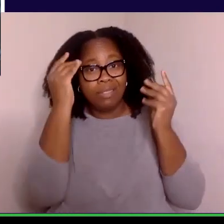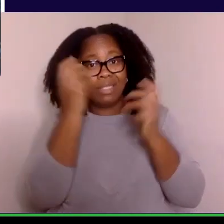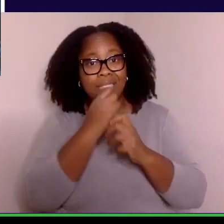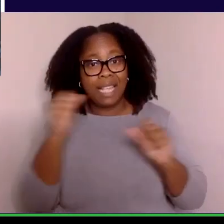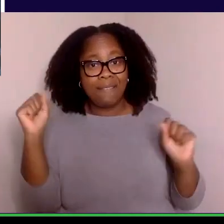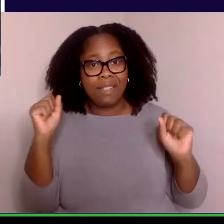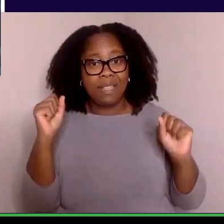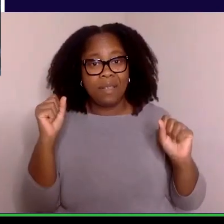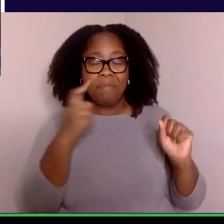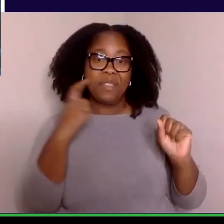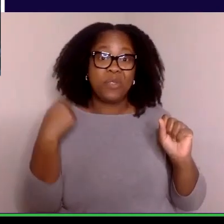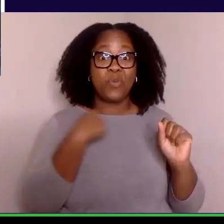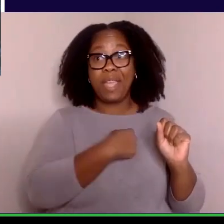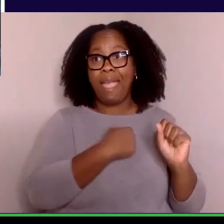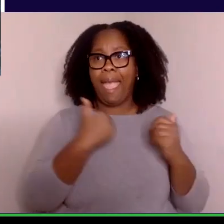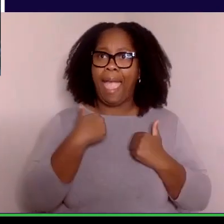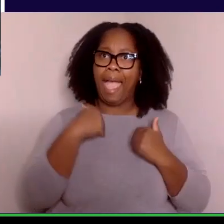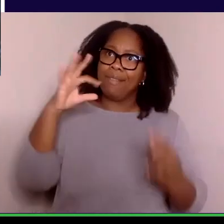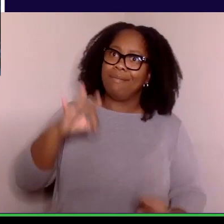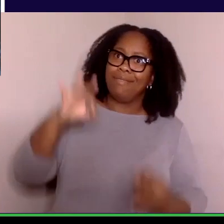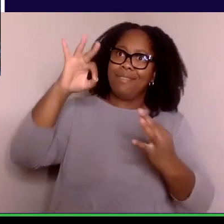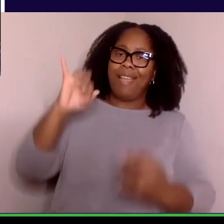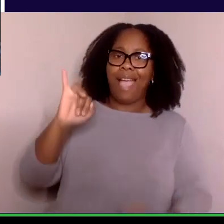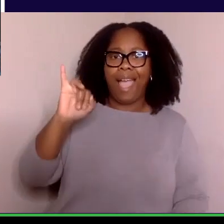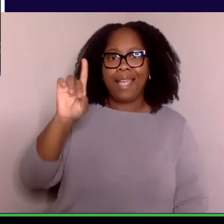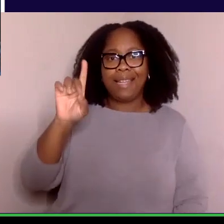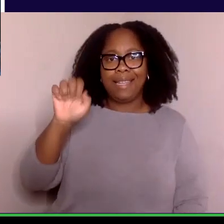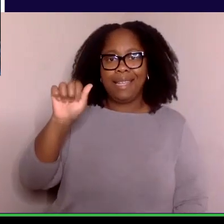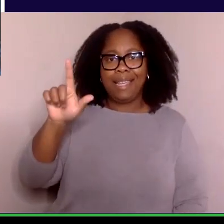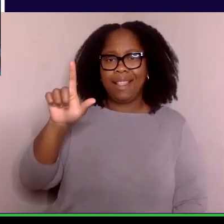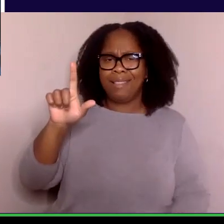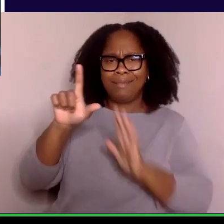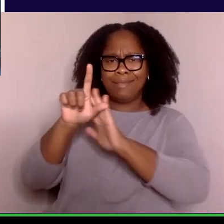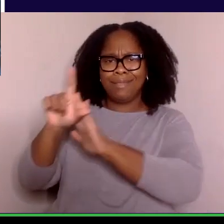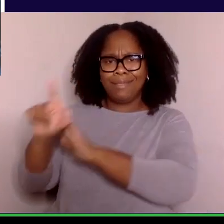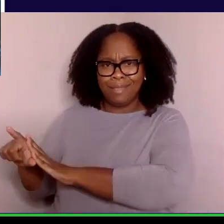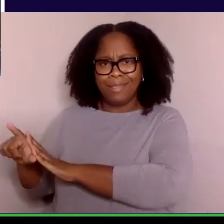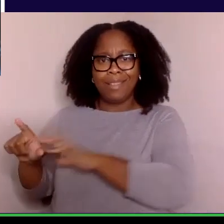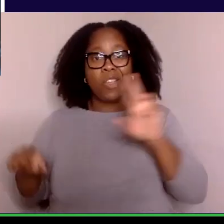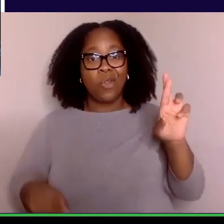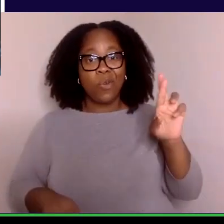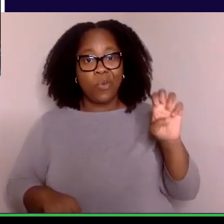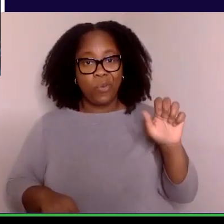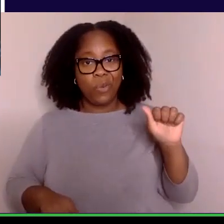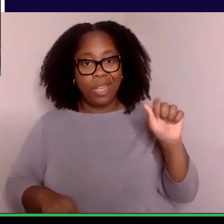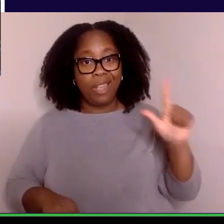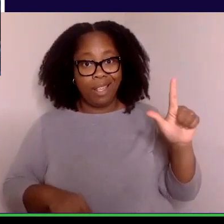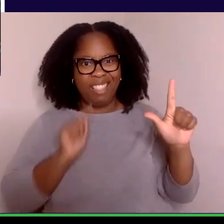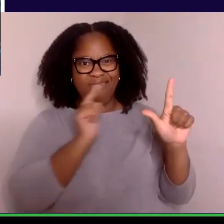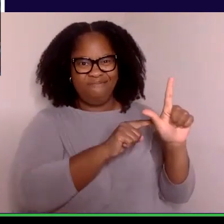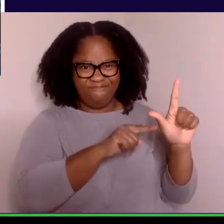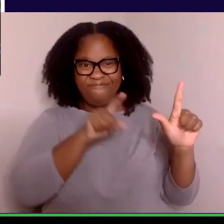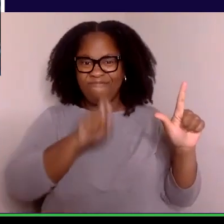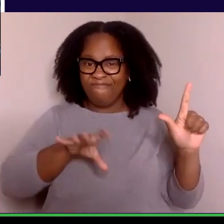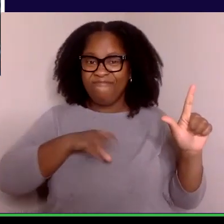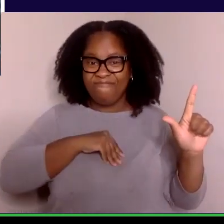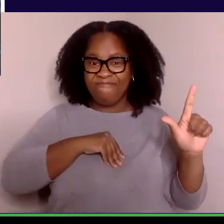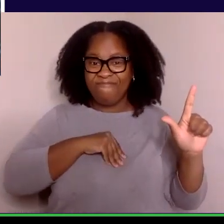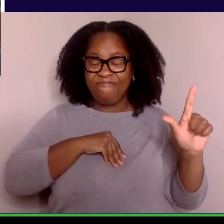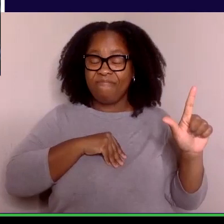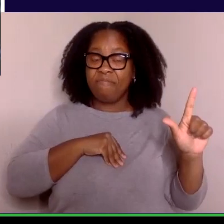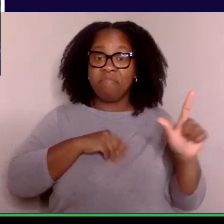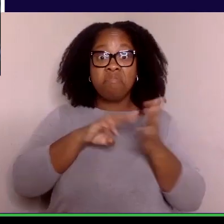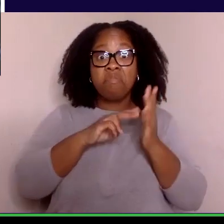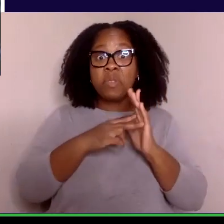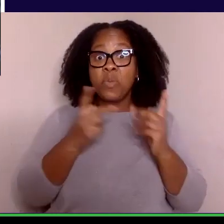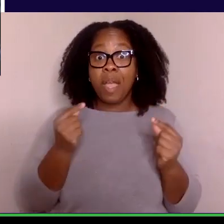is. We have to deal with the real. And the real is that a physical return to schools